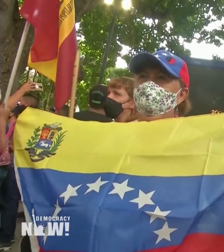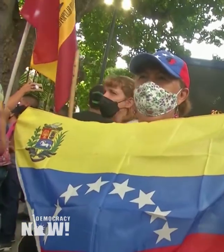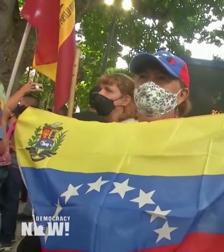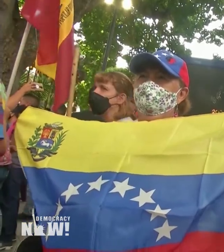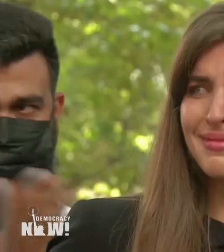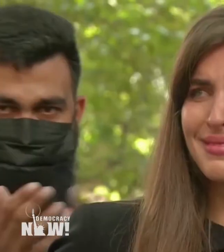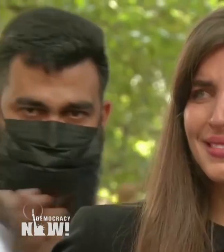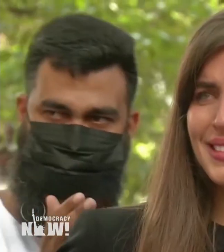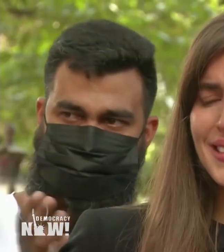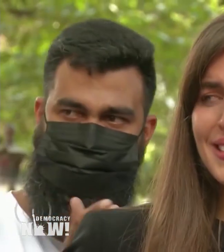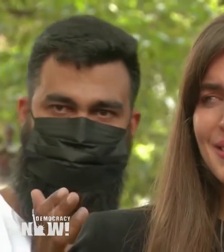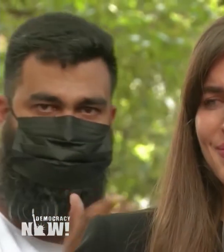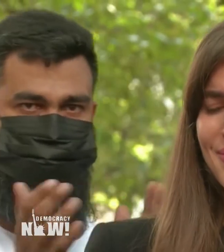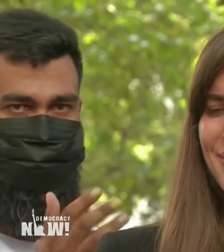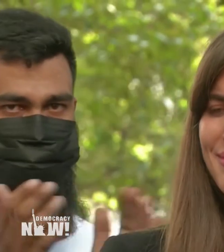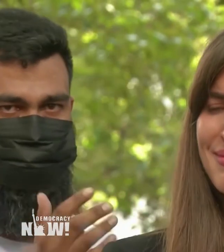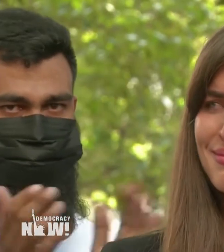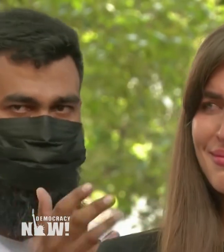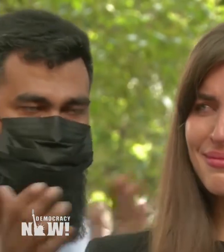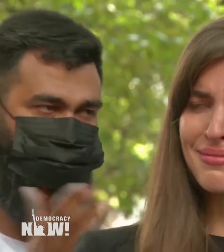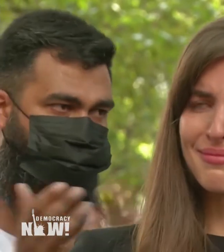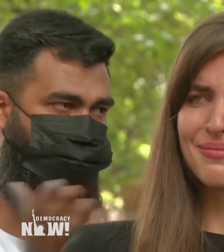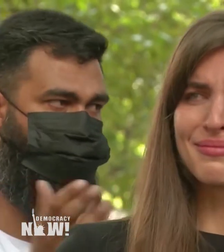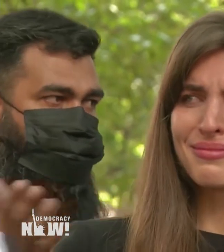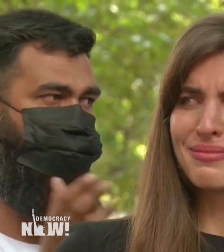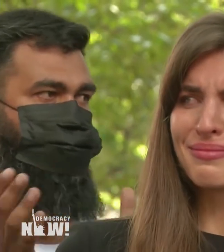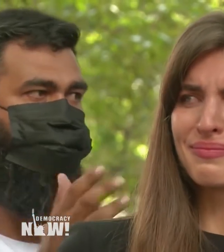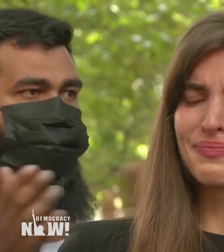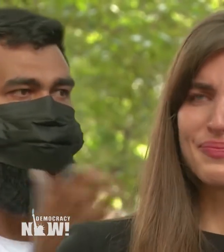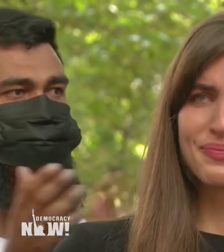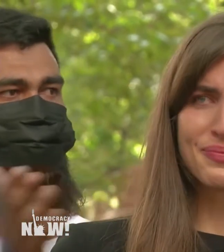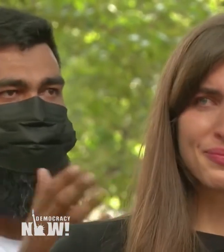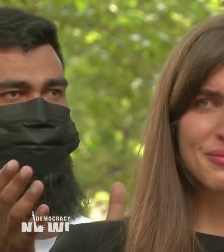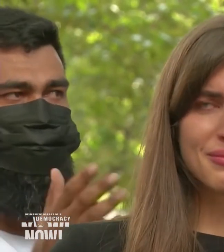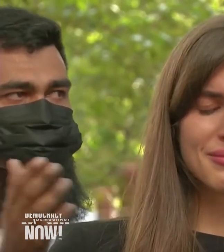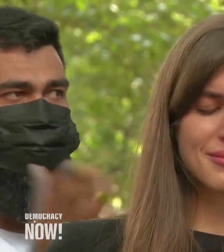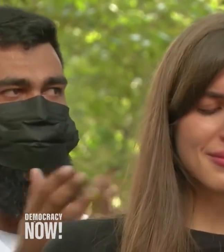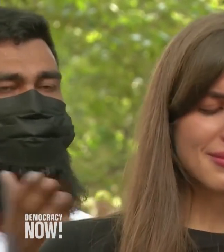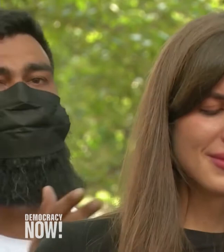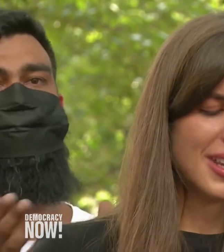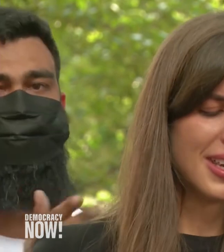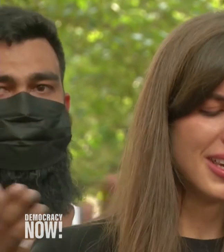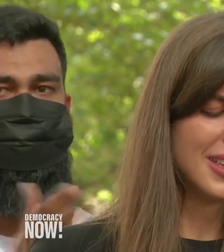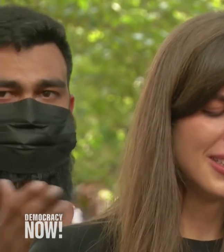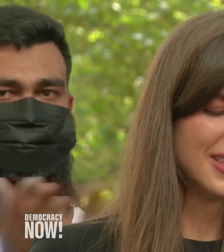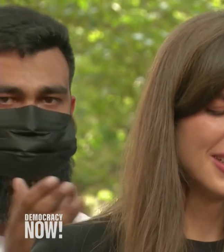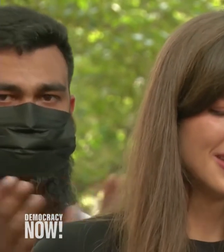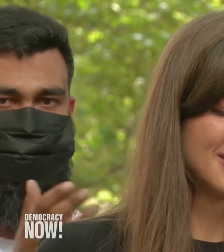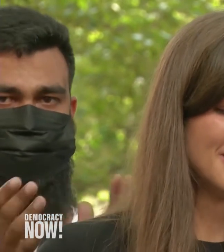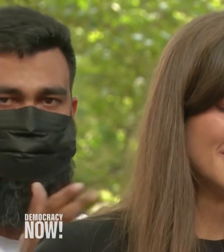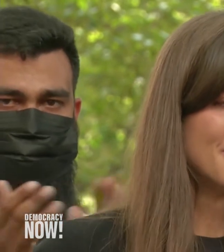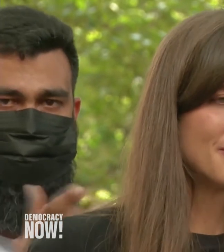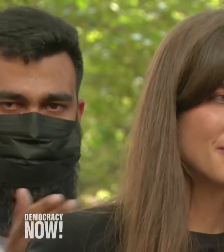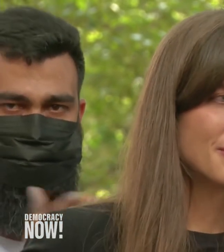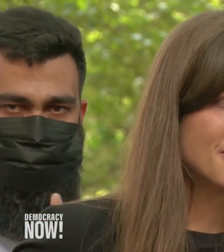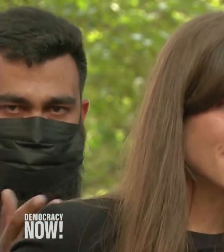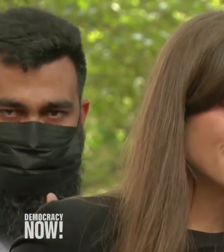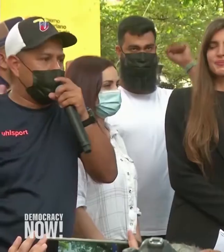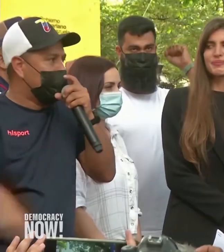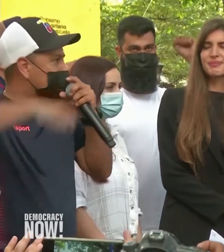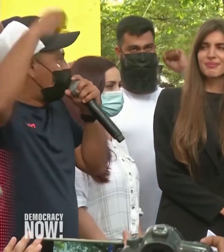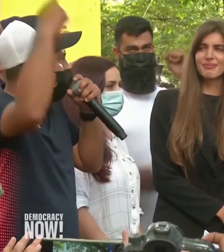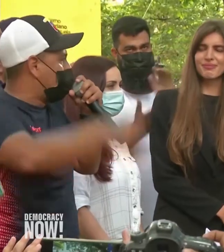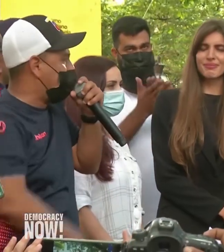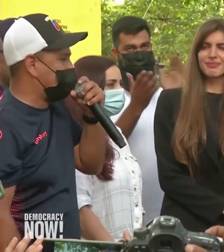private plane made a fuel stop en route to Iran, reportedly to buy humanitarian supplies. The UN Human Rights Committee had called for